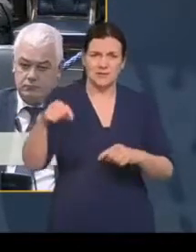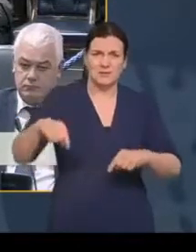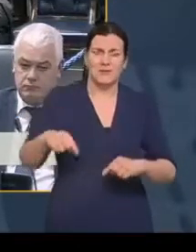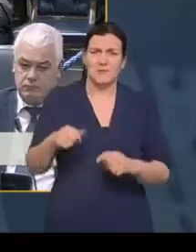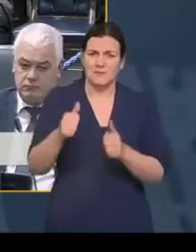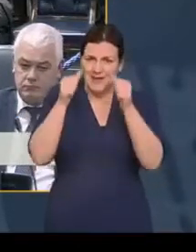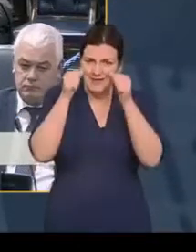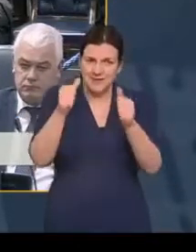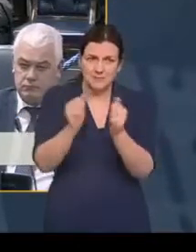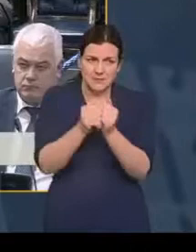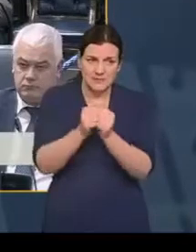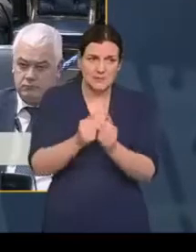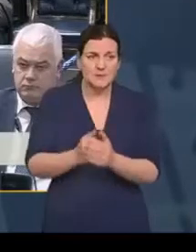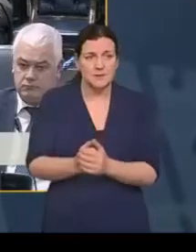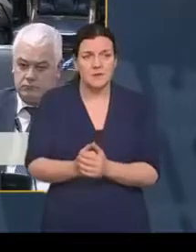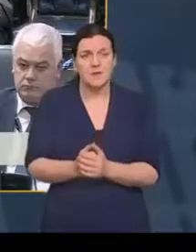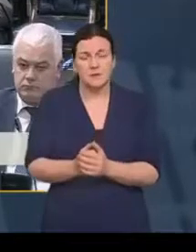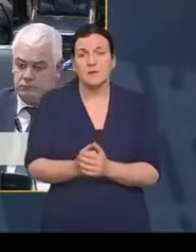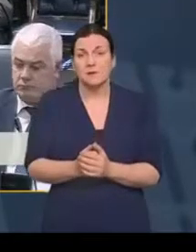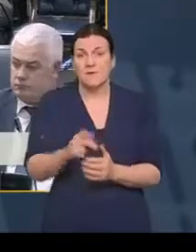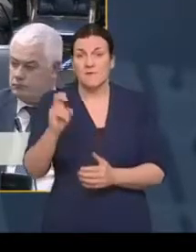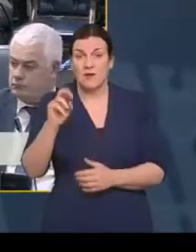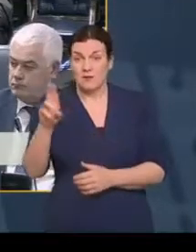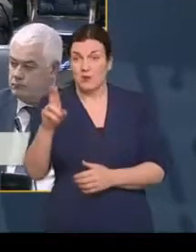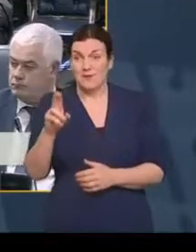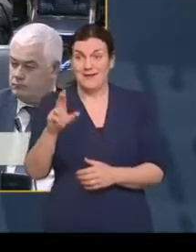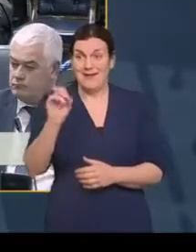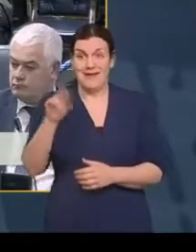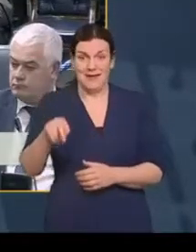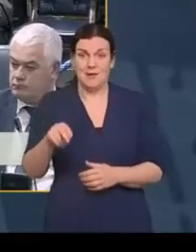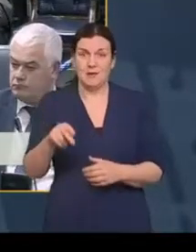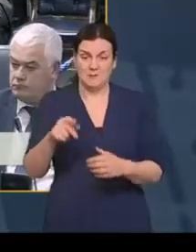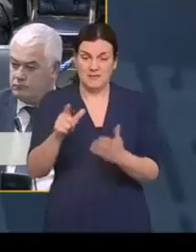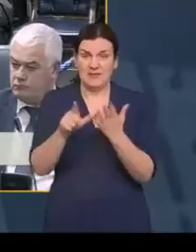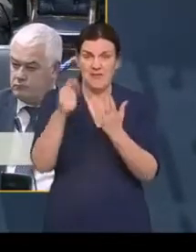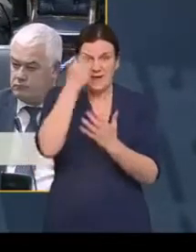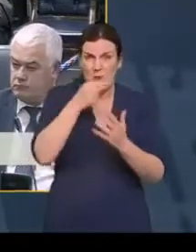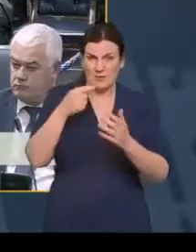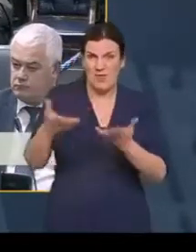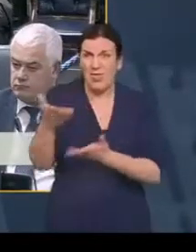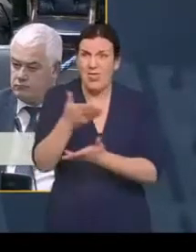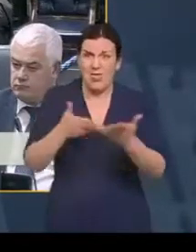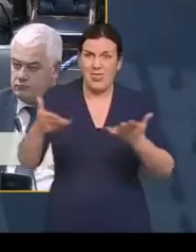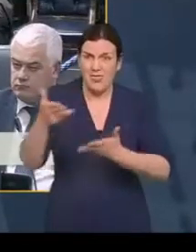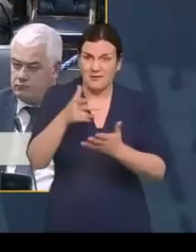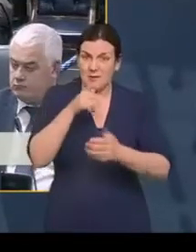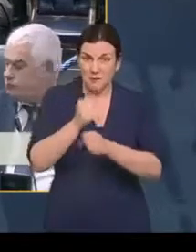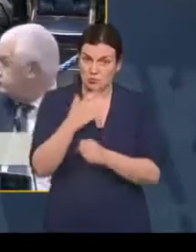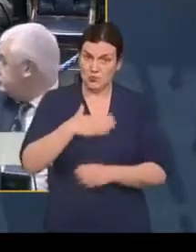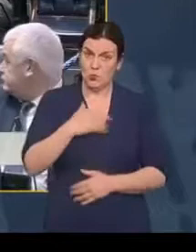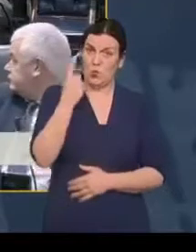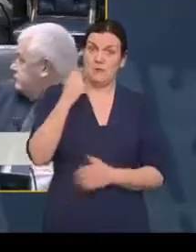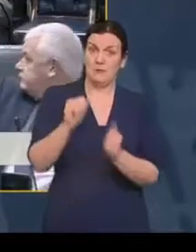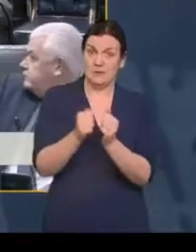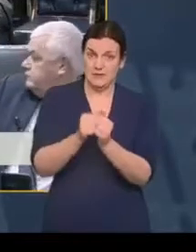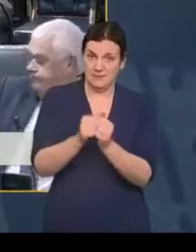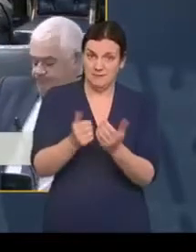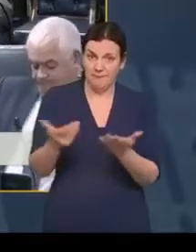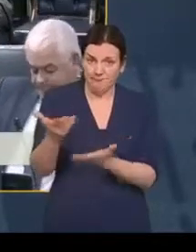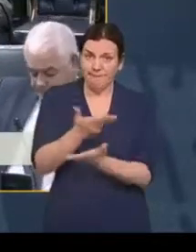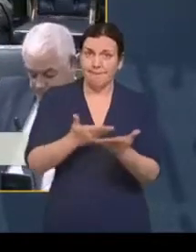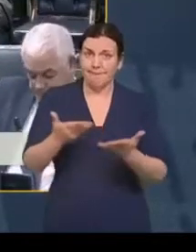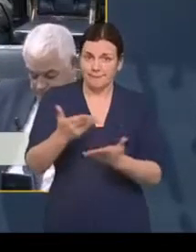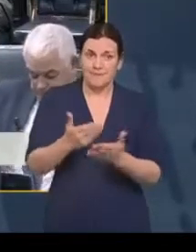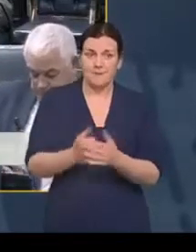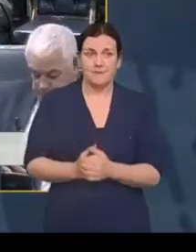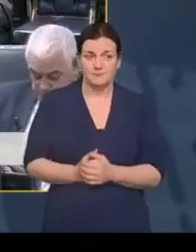who attended meetings, one of which Victor and Lynn were at, which went for 7 hours, and that was only one of them,